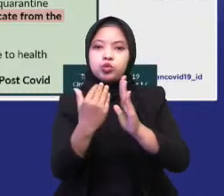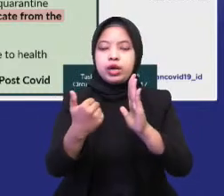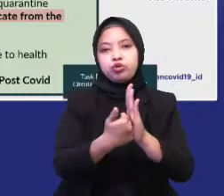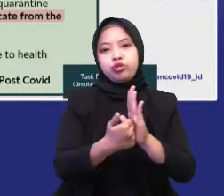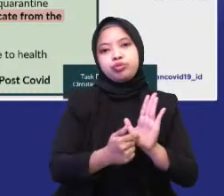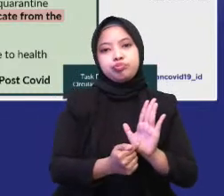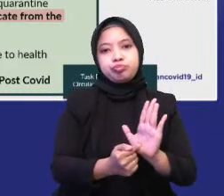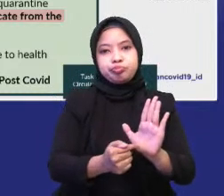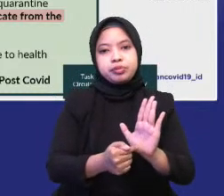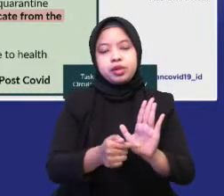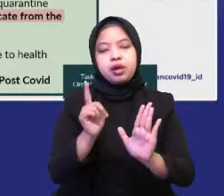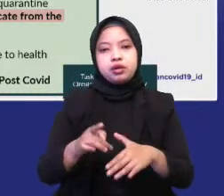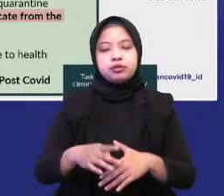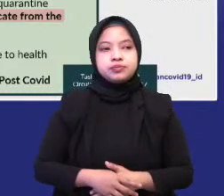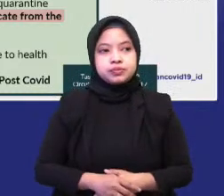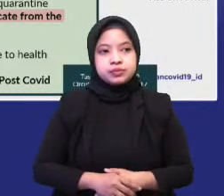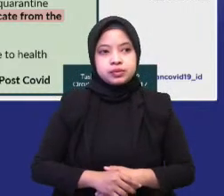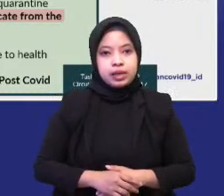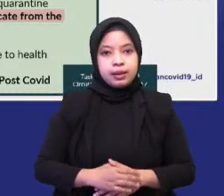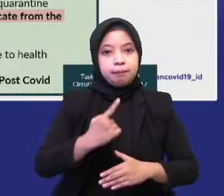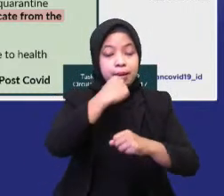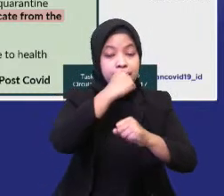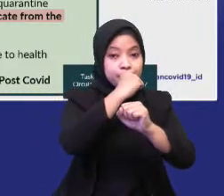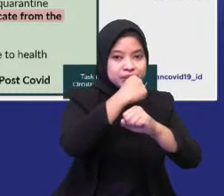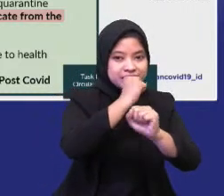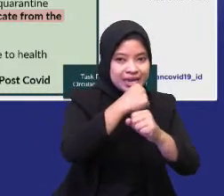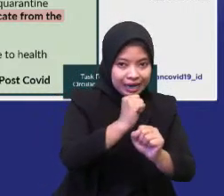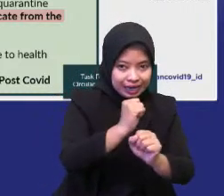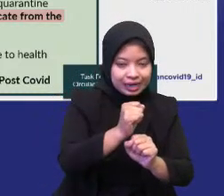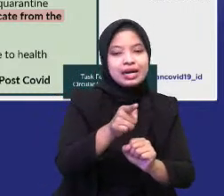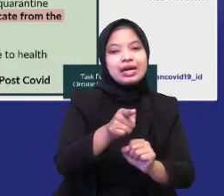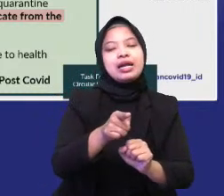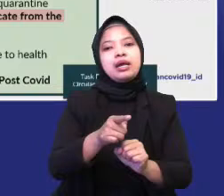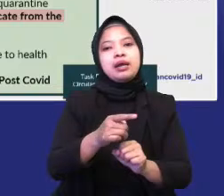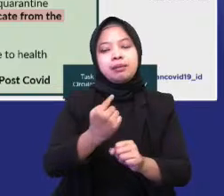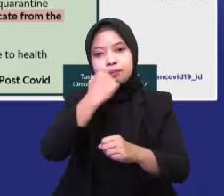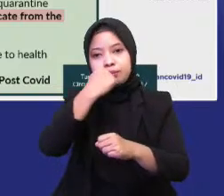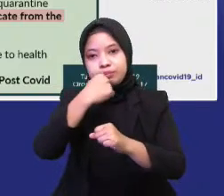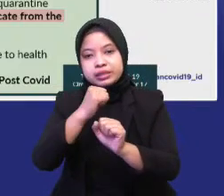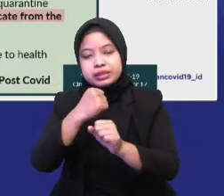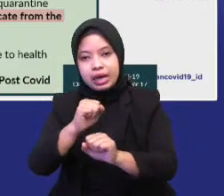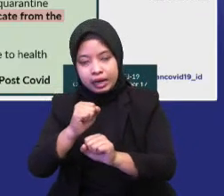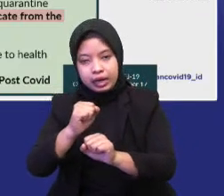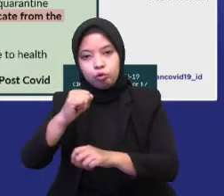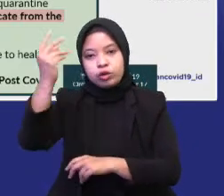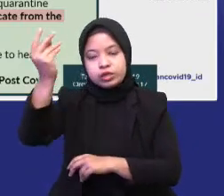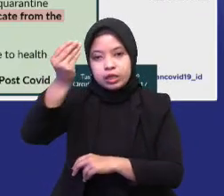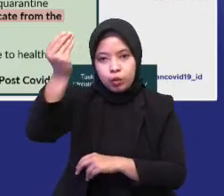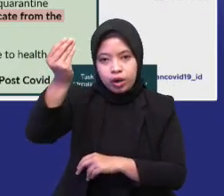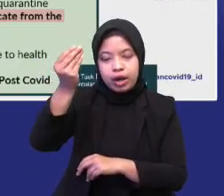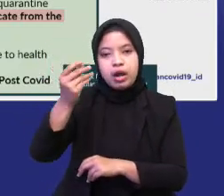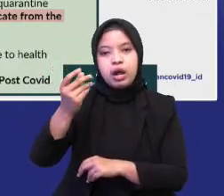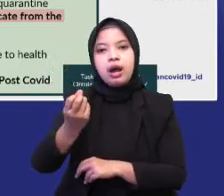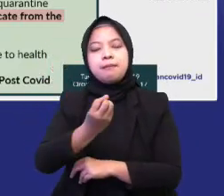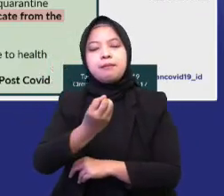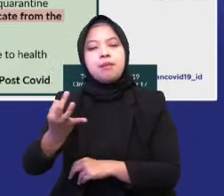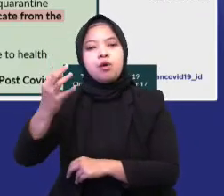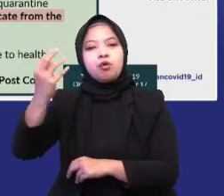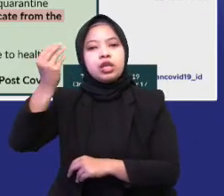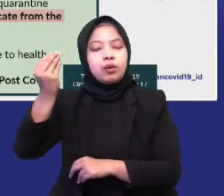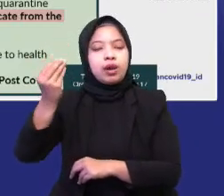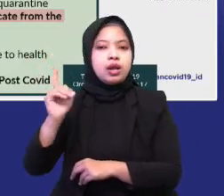Fourth, the obligations for PCR retesting on the 4th day of arrival is mandatory for foreign travelers